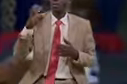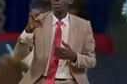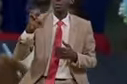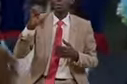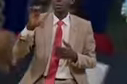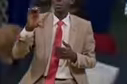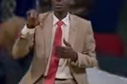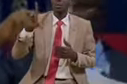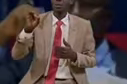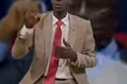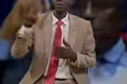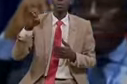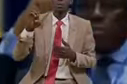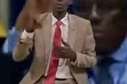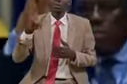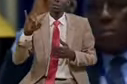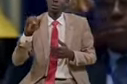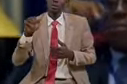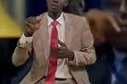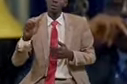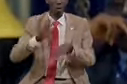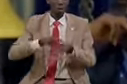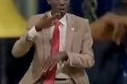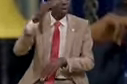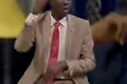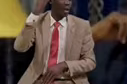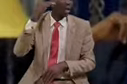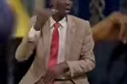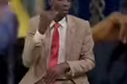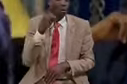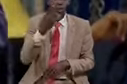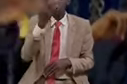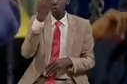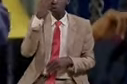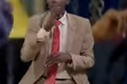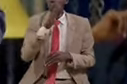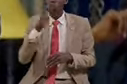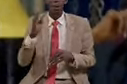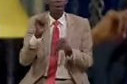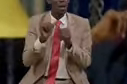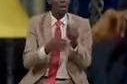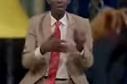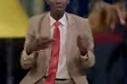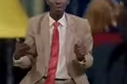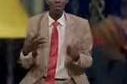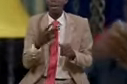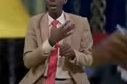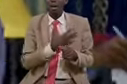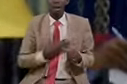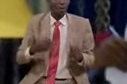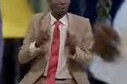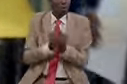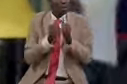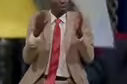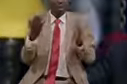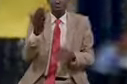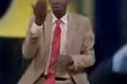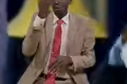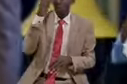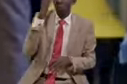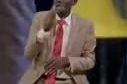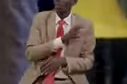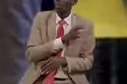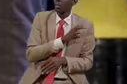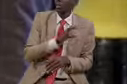your head and you know all that, without knowing the Redeemer, you have not known what